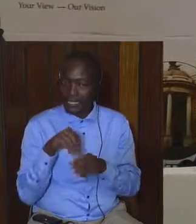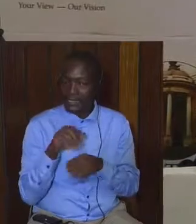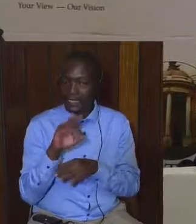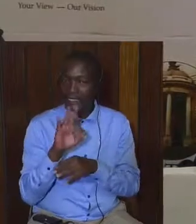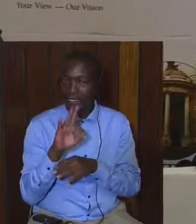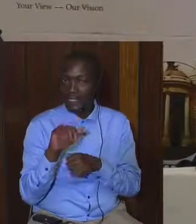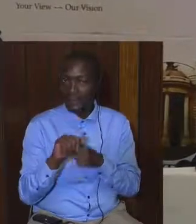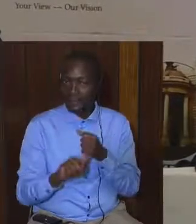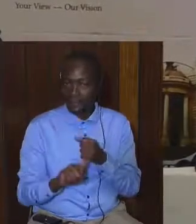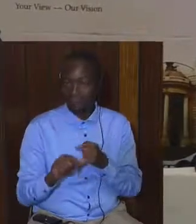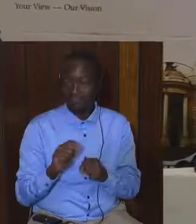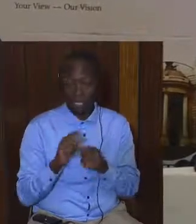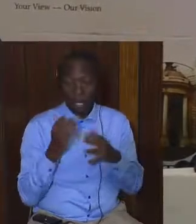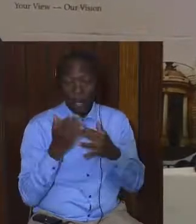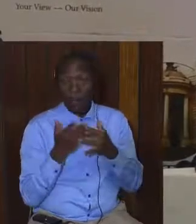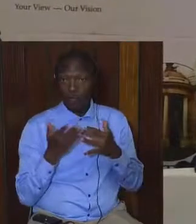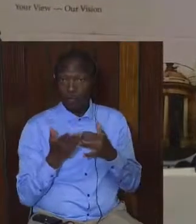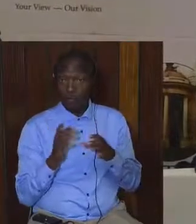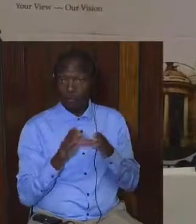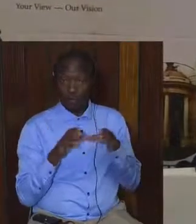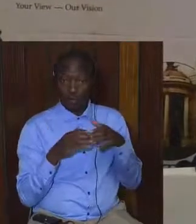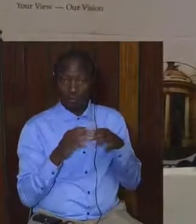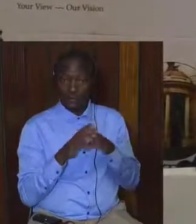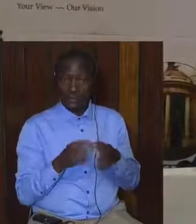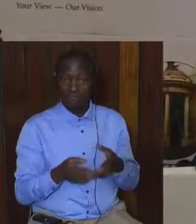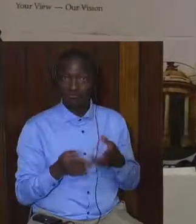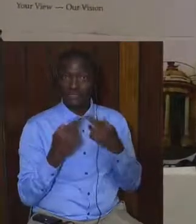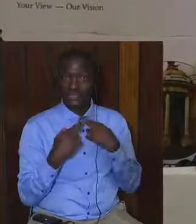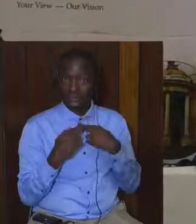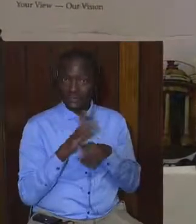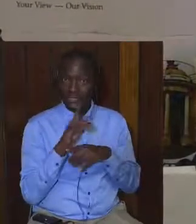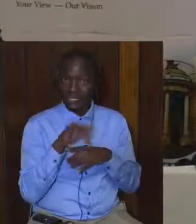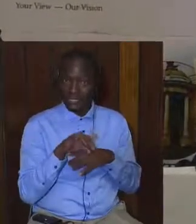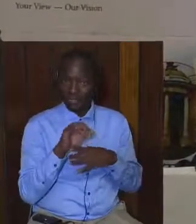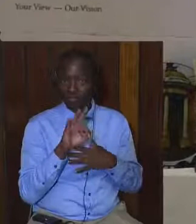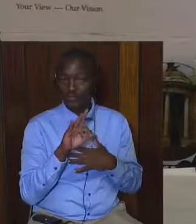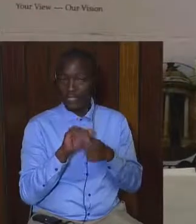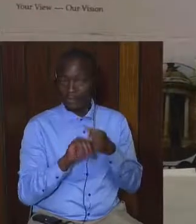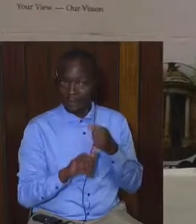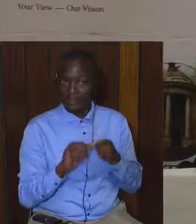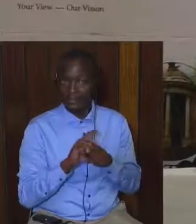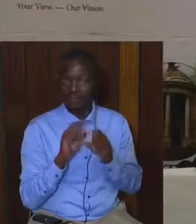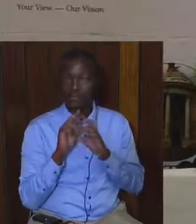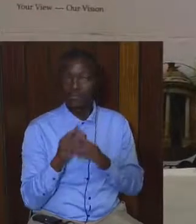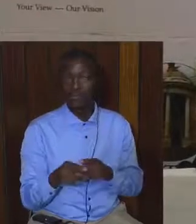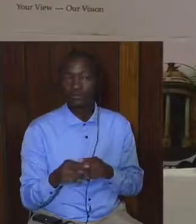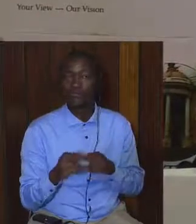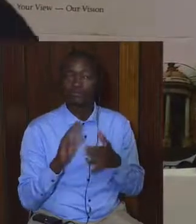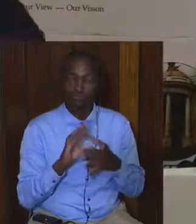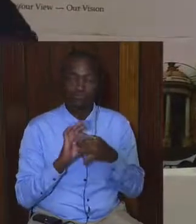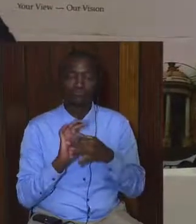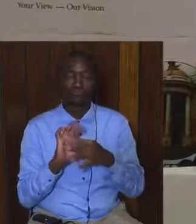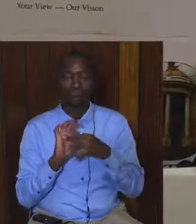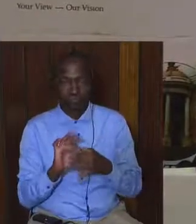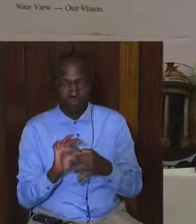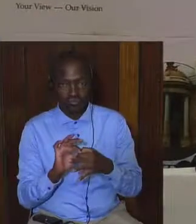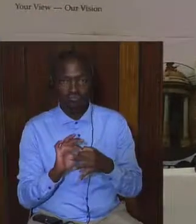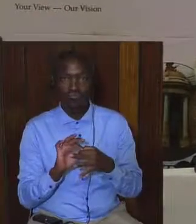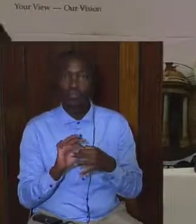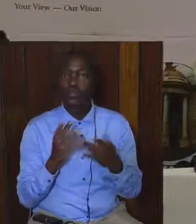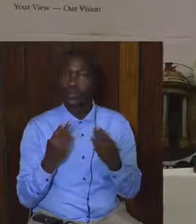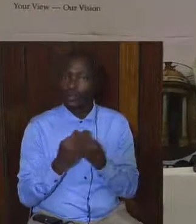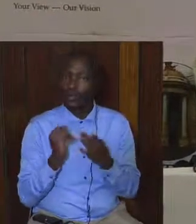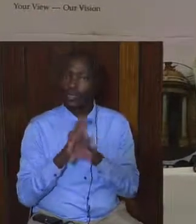Portfolio Committee receives those quarterly reports, and we engage with the department through the